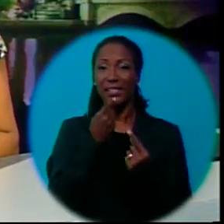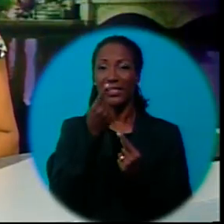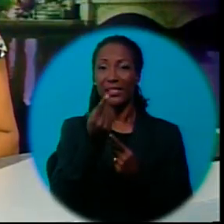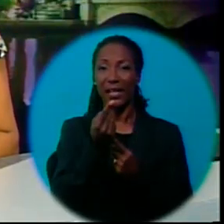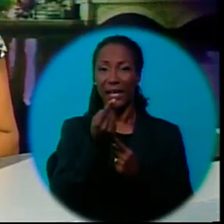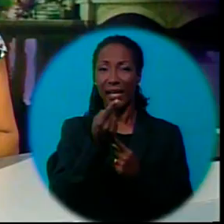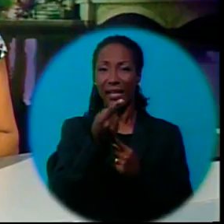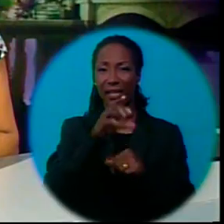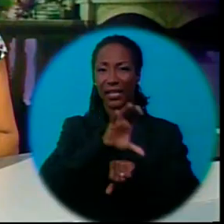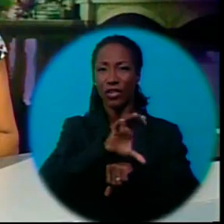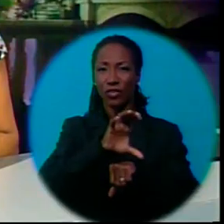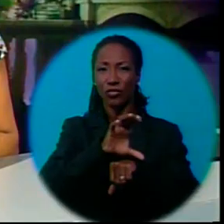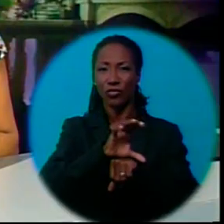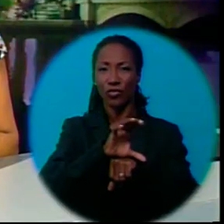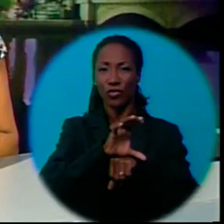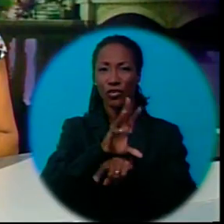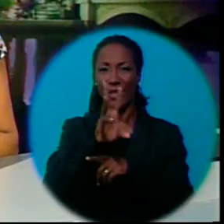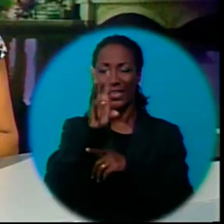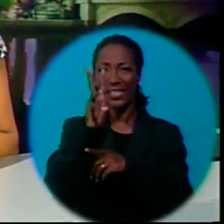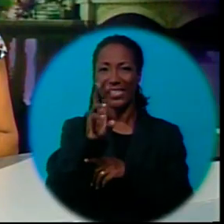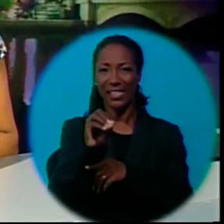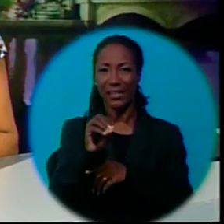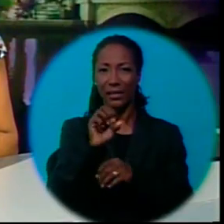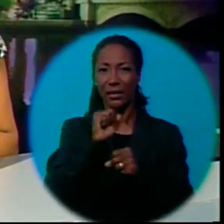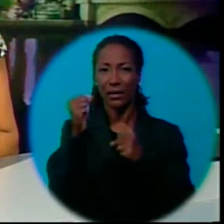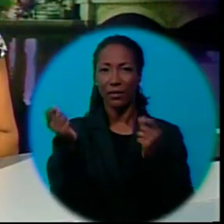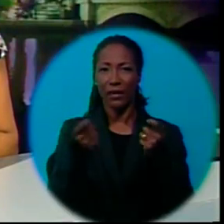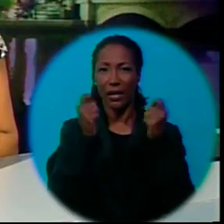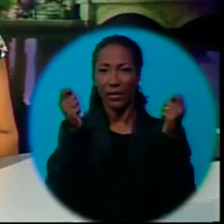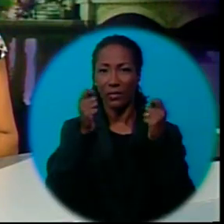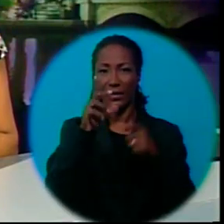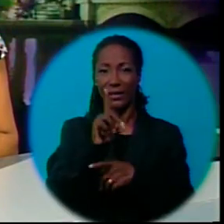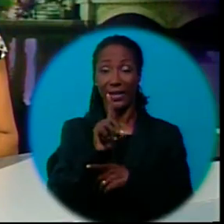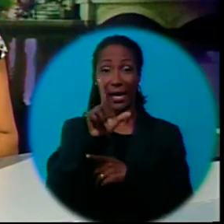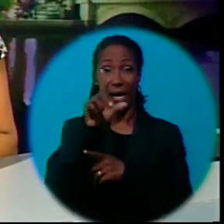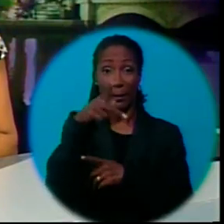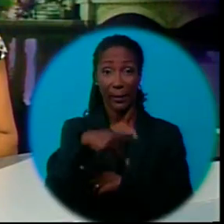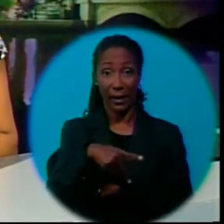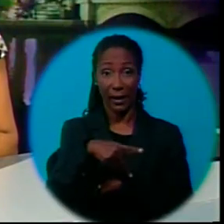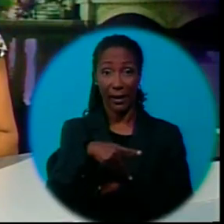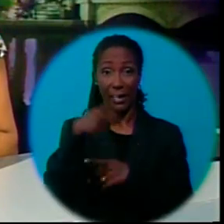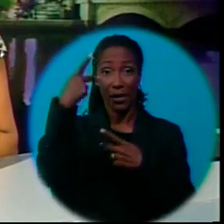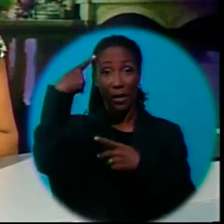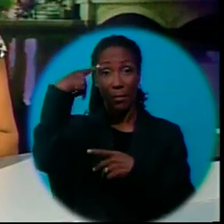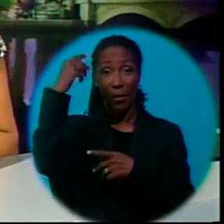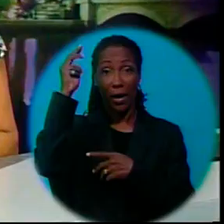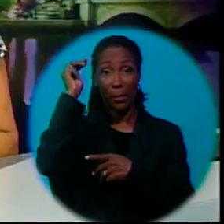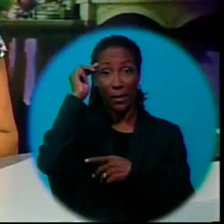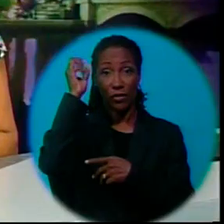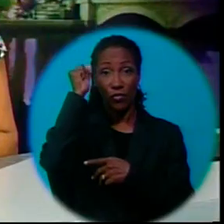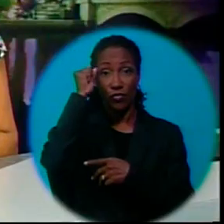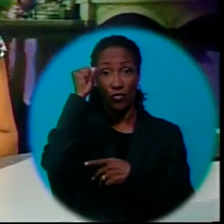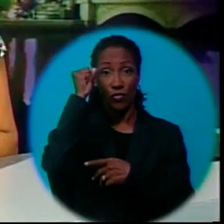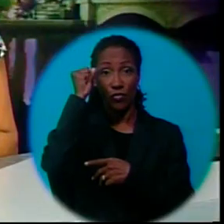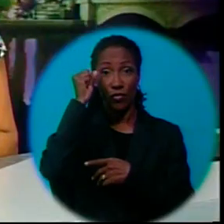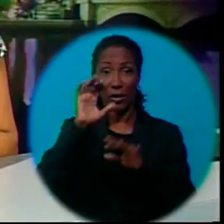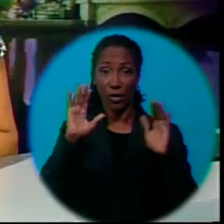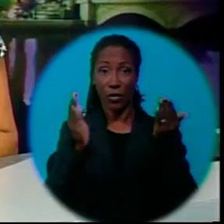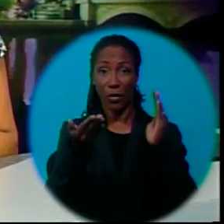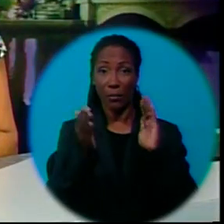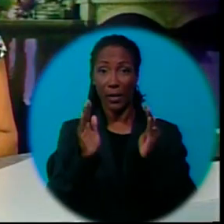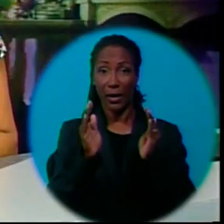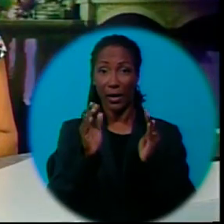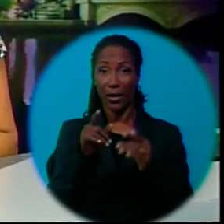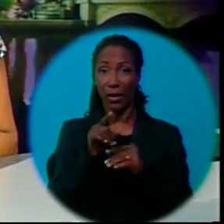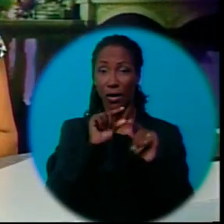the St. Paul's Annicon Church marking the 60th anniversary of the Democratic Labour Party Prime Minister Stewart drew comparison to those